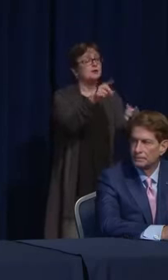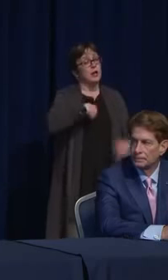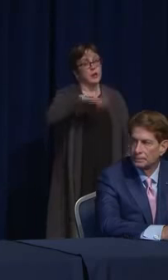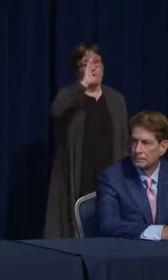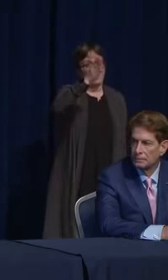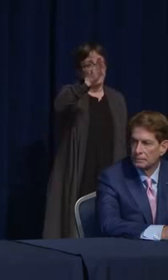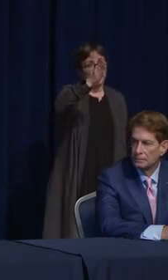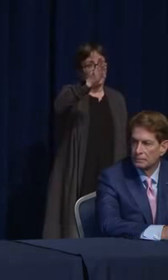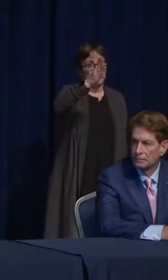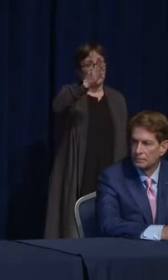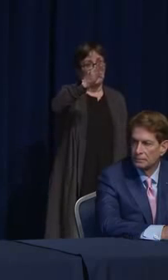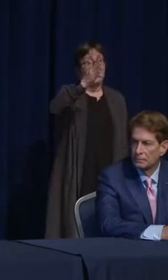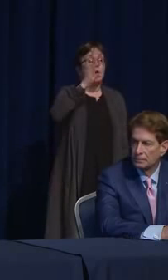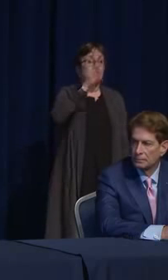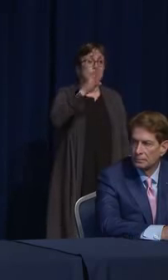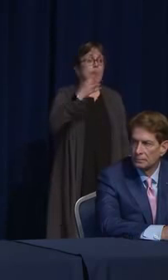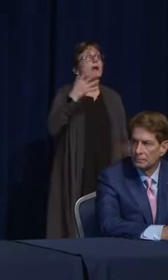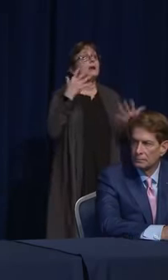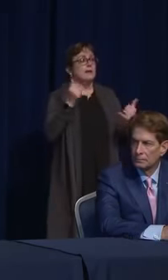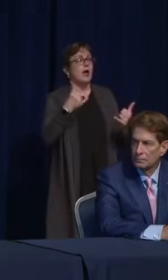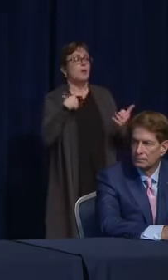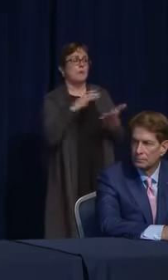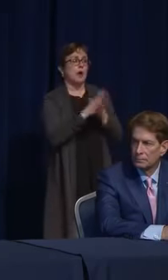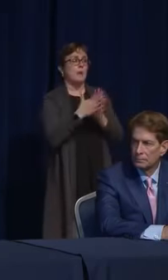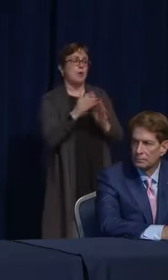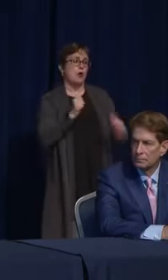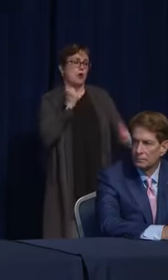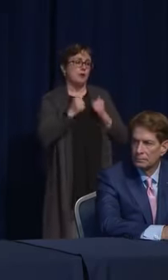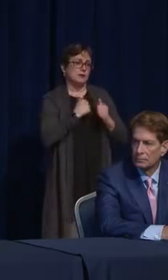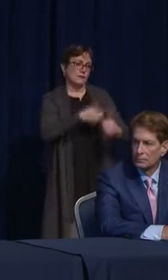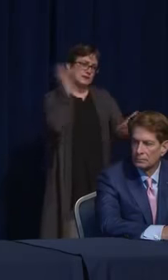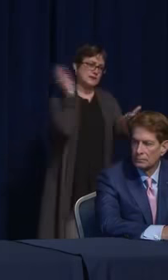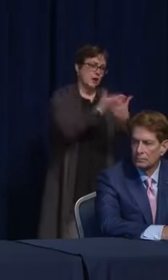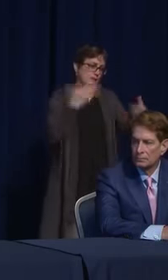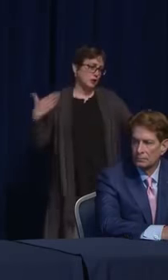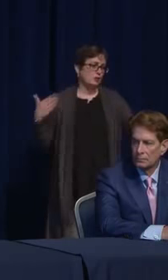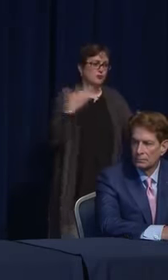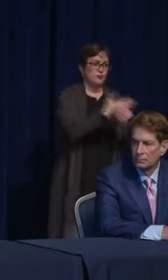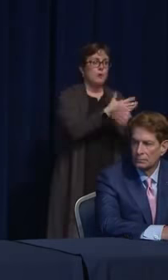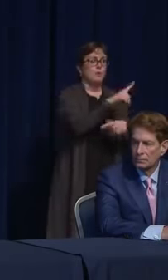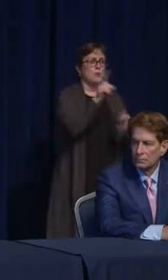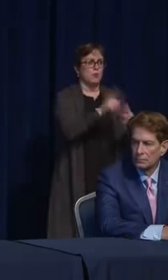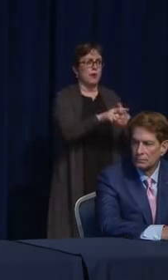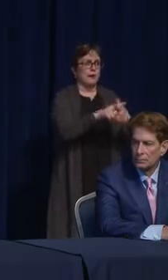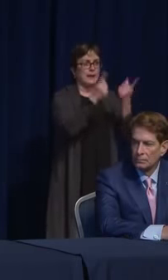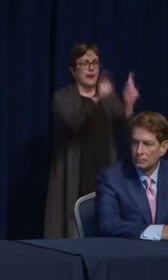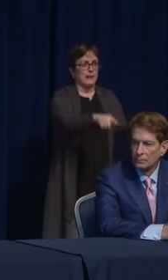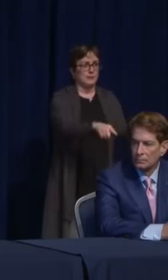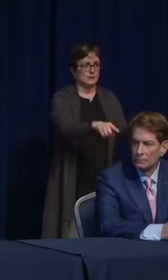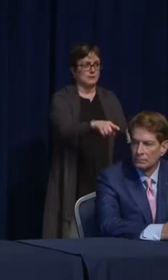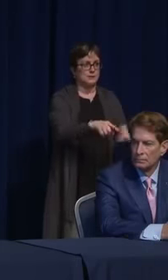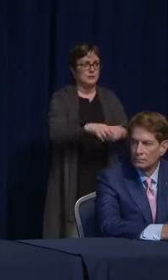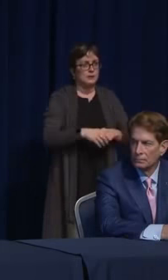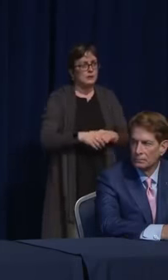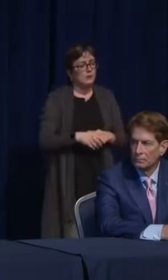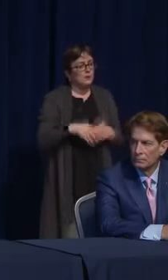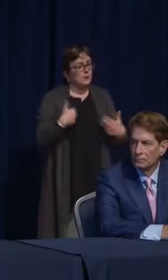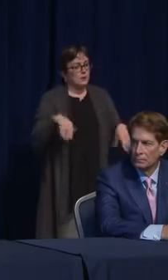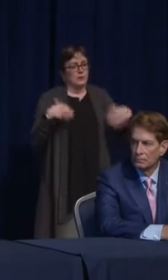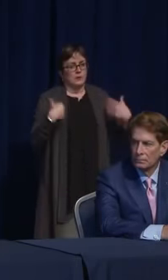be enforced aggressively. We're going to get, I think, particularly ornery about this. In fact, I think we already